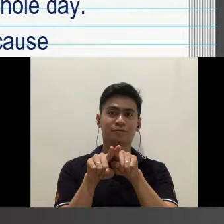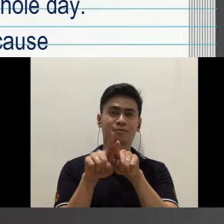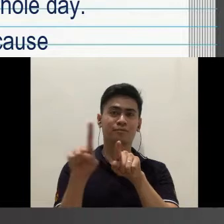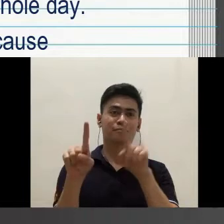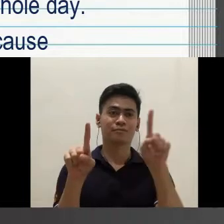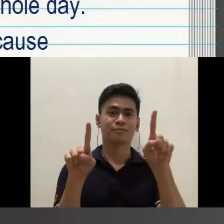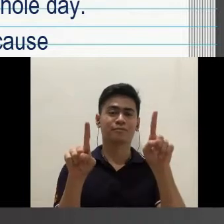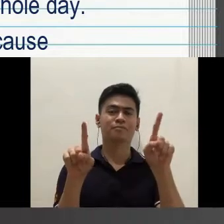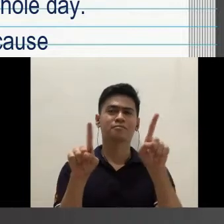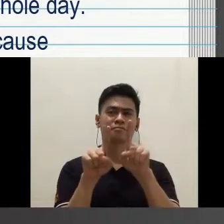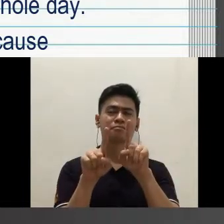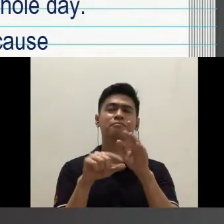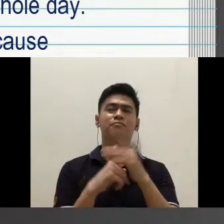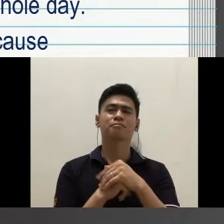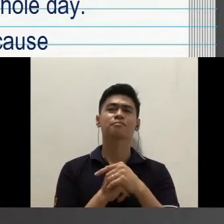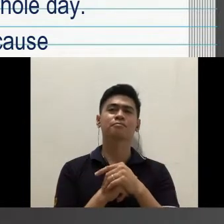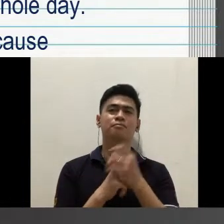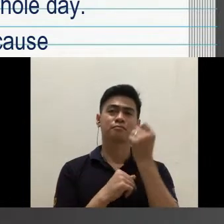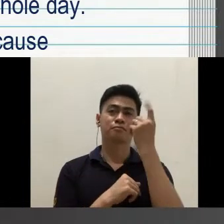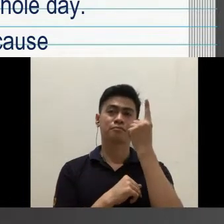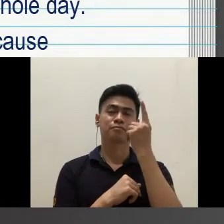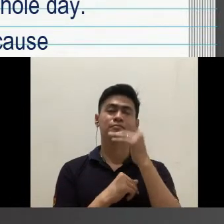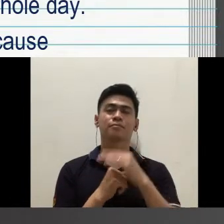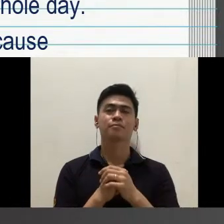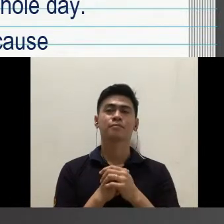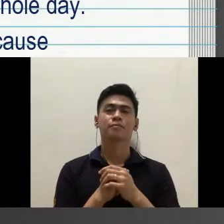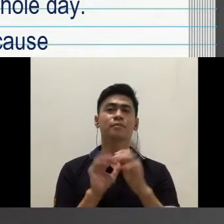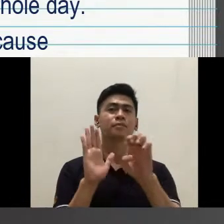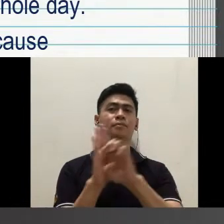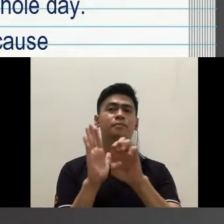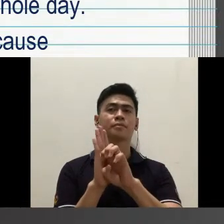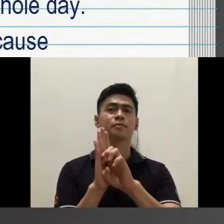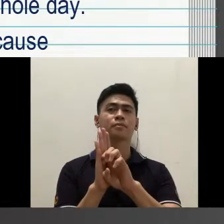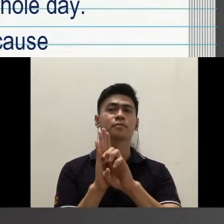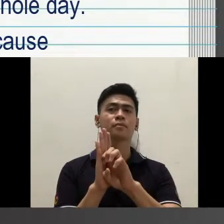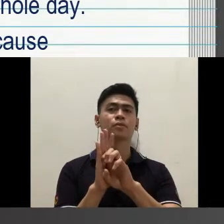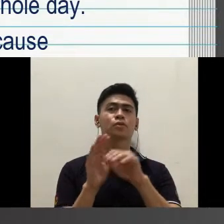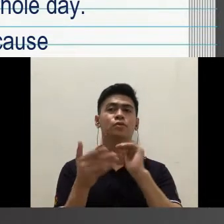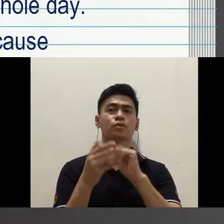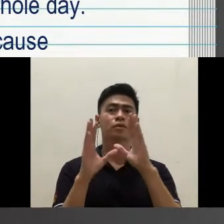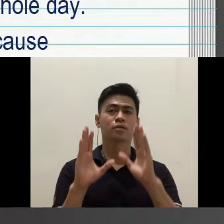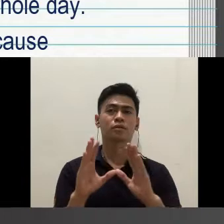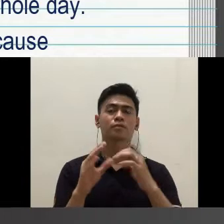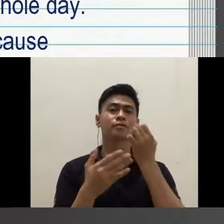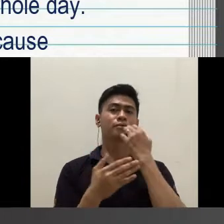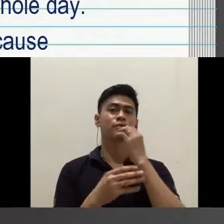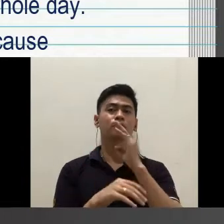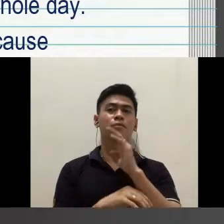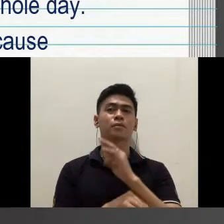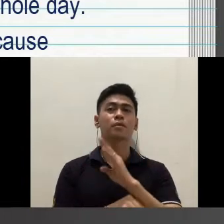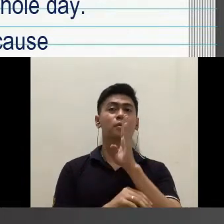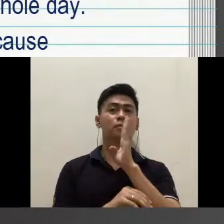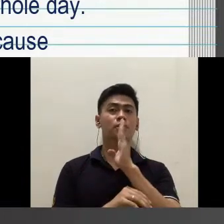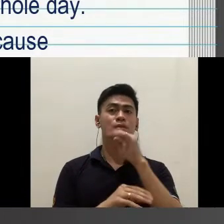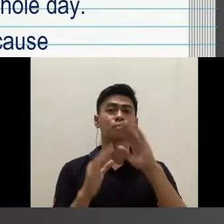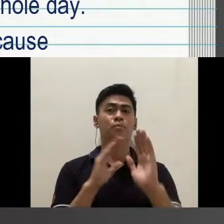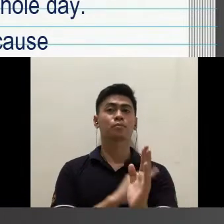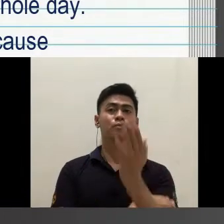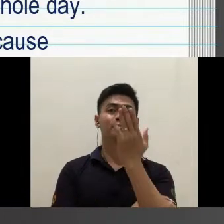him. Take a look at this statement. Students should eat breakfast in the morning to have energy for the